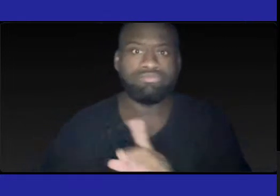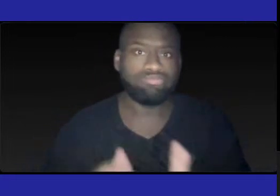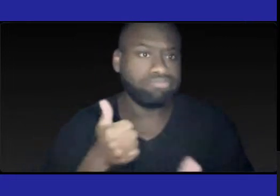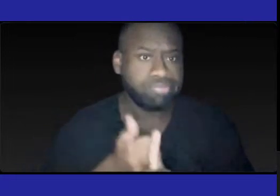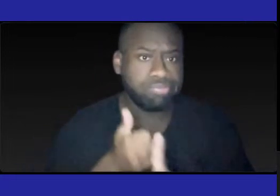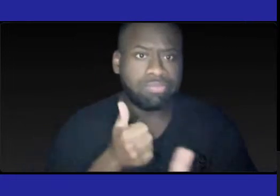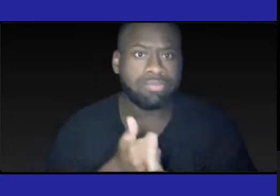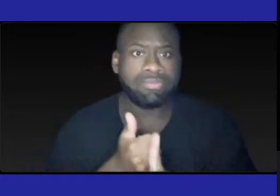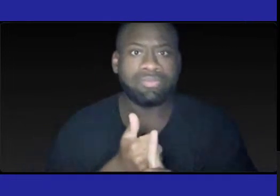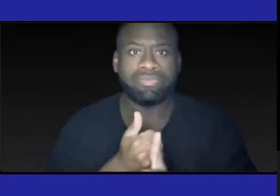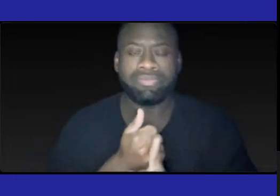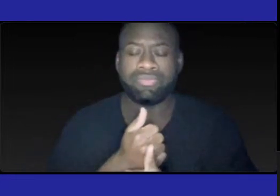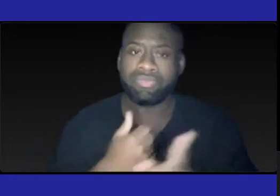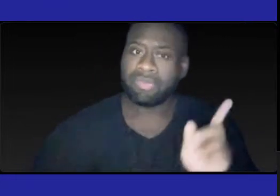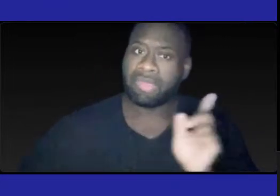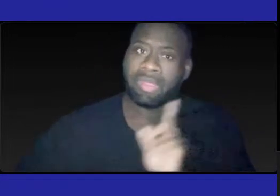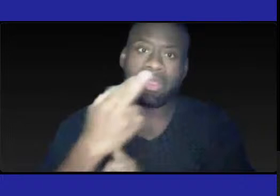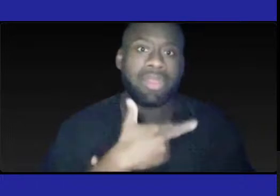danger because their